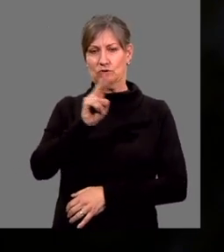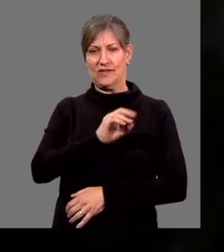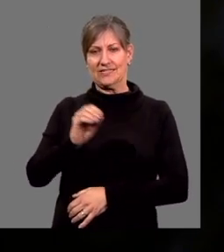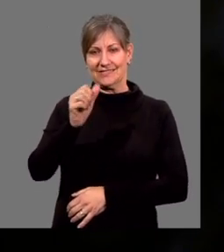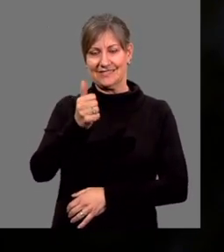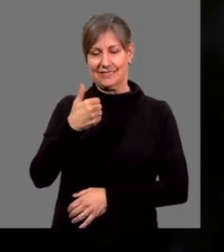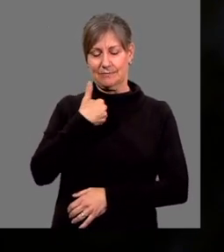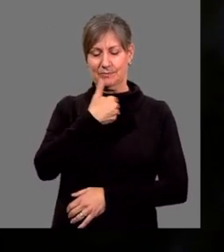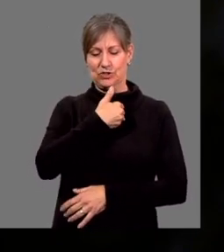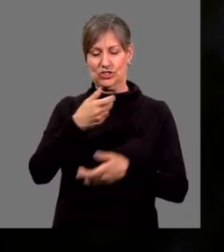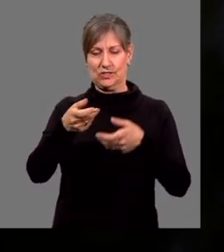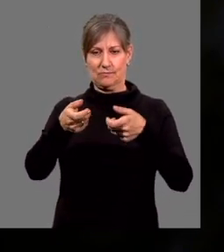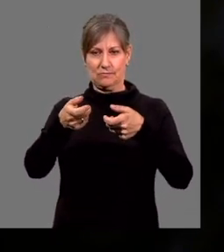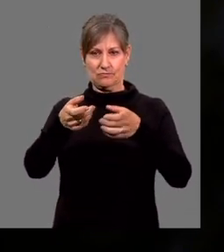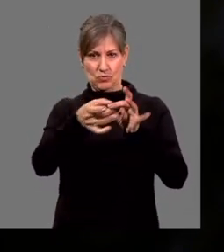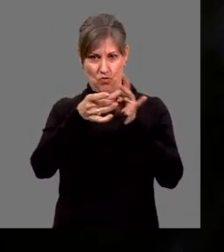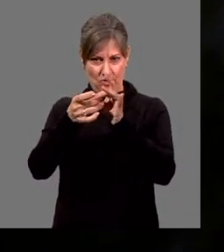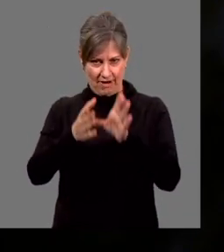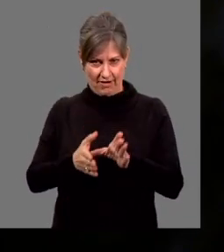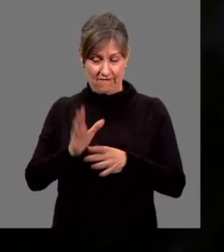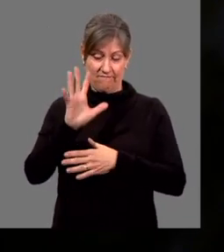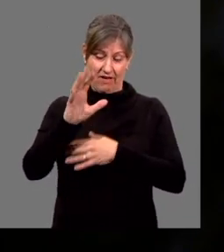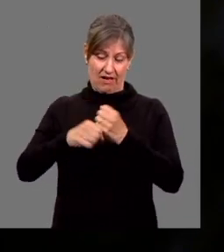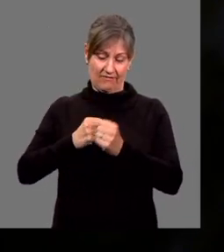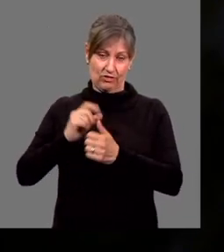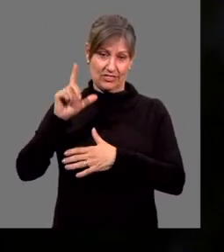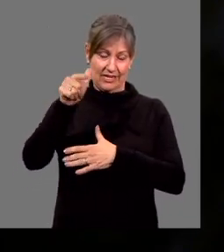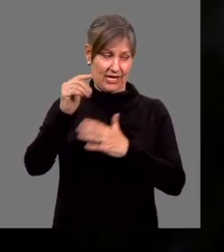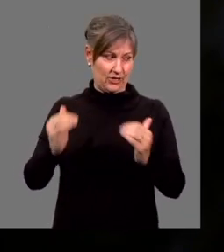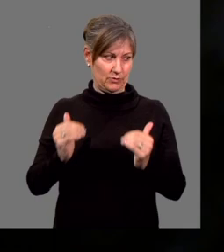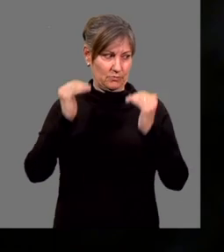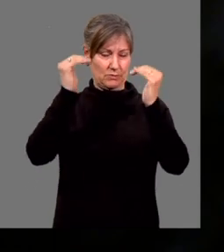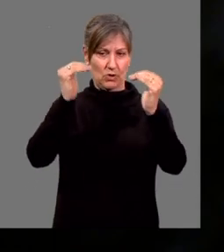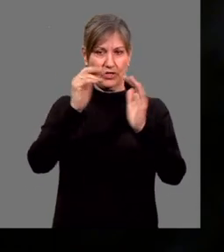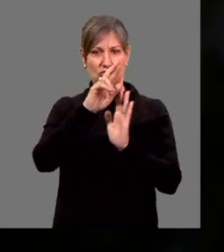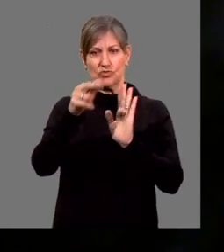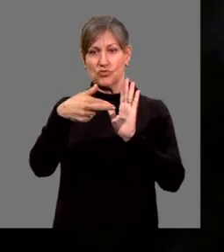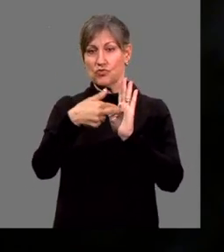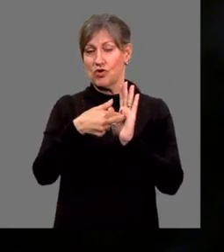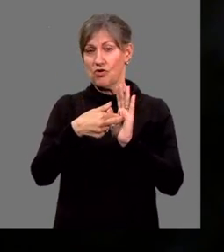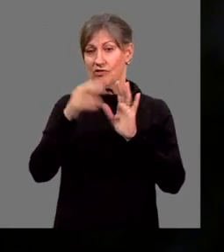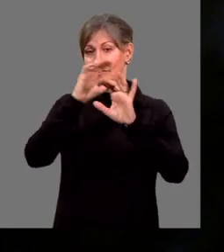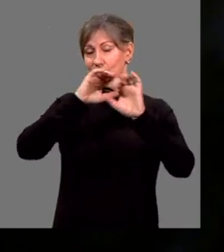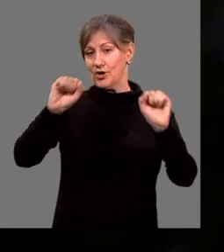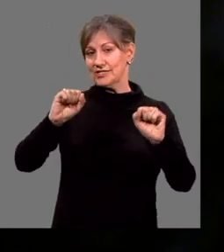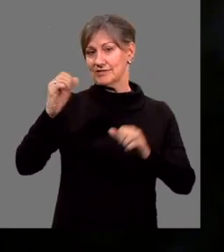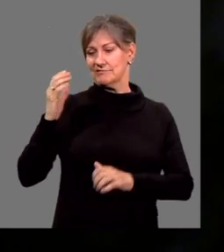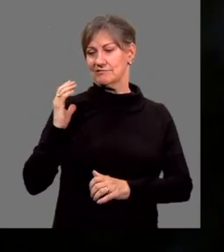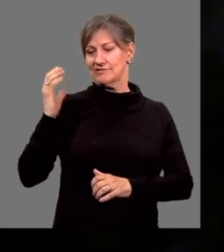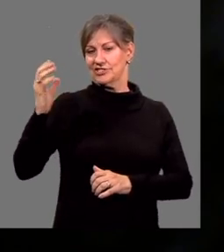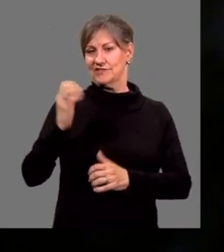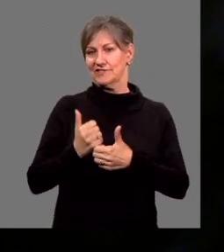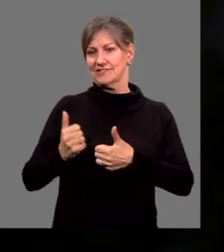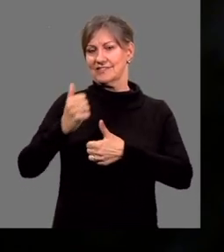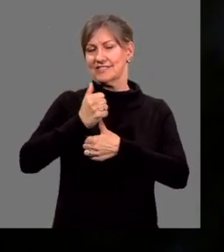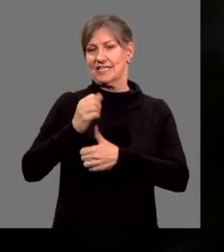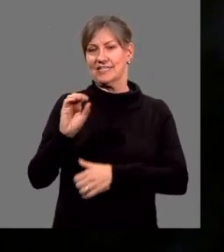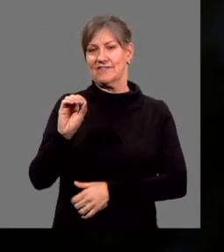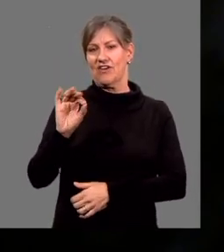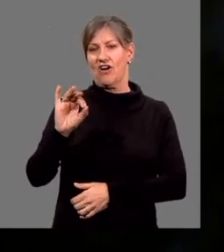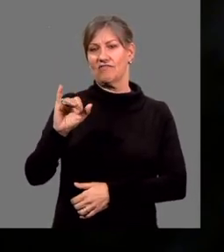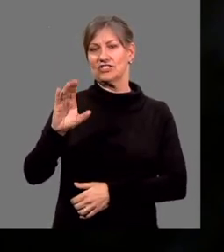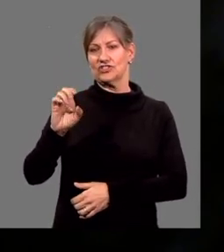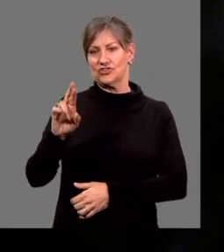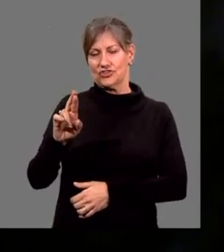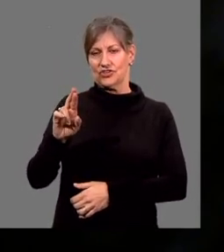2010 as the membership coordinator. 5 years later, he was promoted to the role of President and Chief Executive Officer.